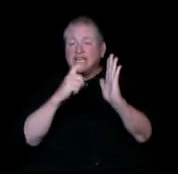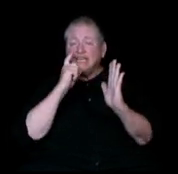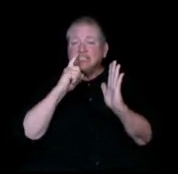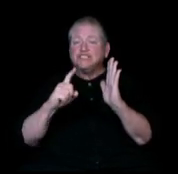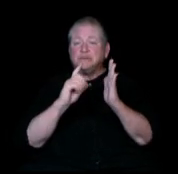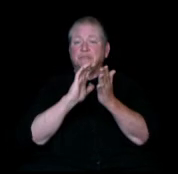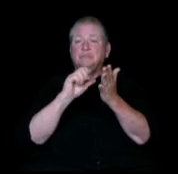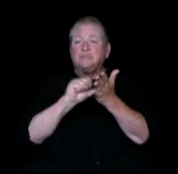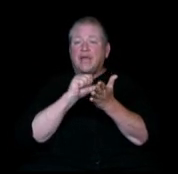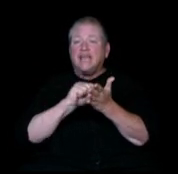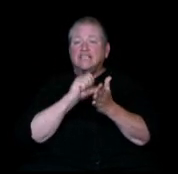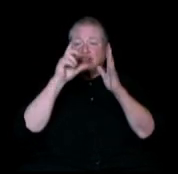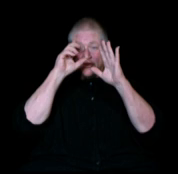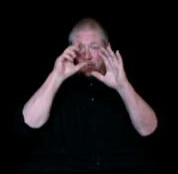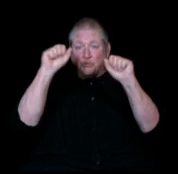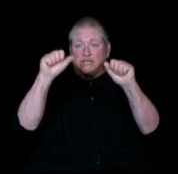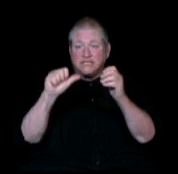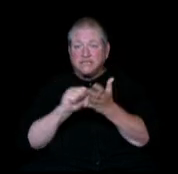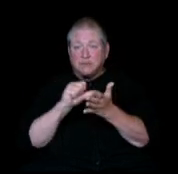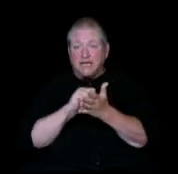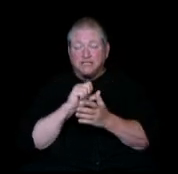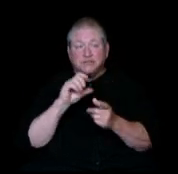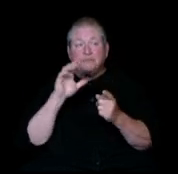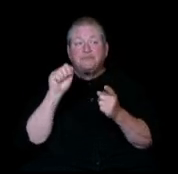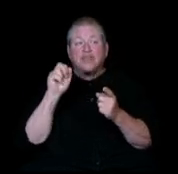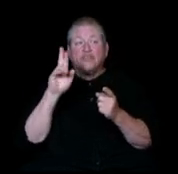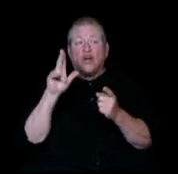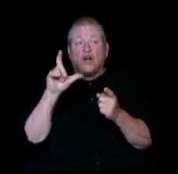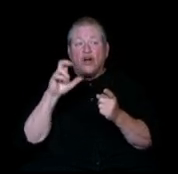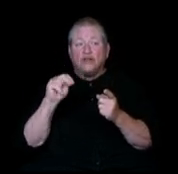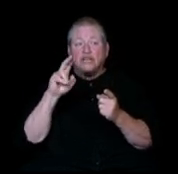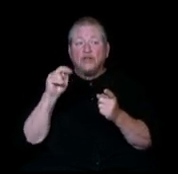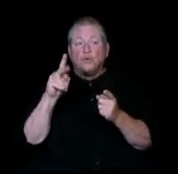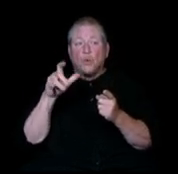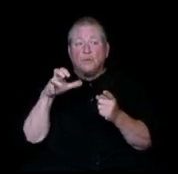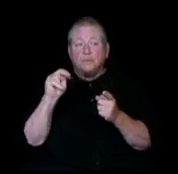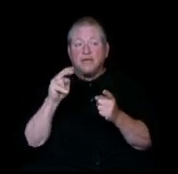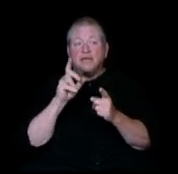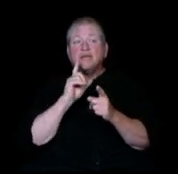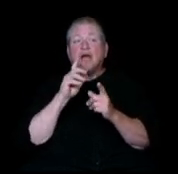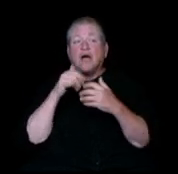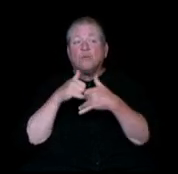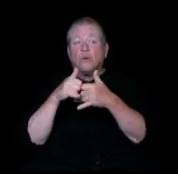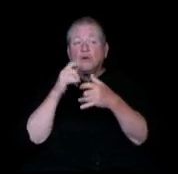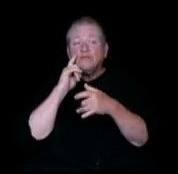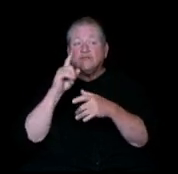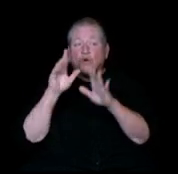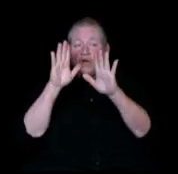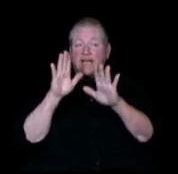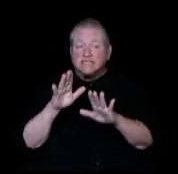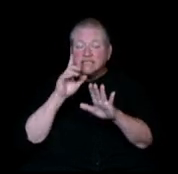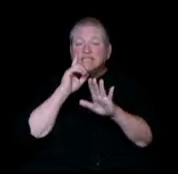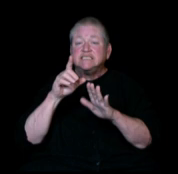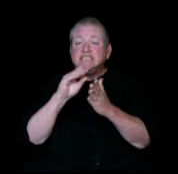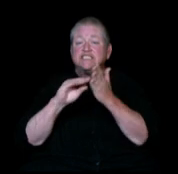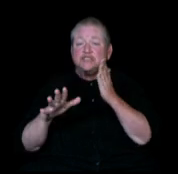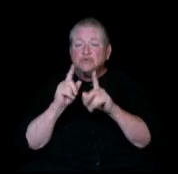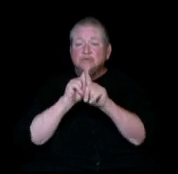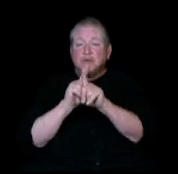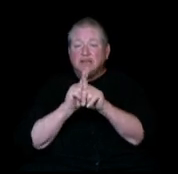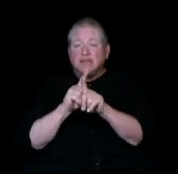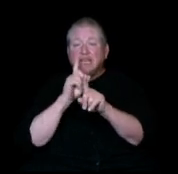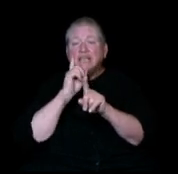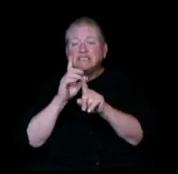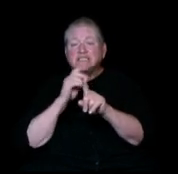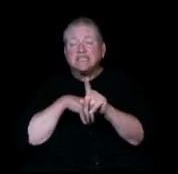their full bios. The Arlan Norman Award for Excellence in Student Mentoring is named for Western's founding dean of the College of